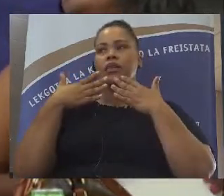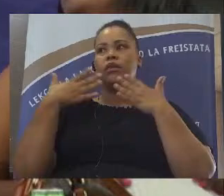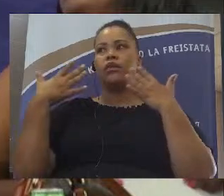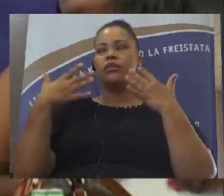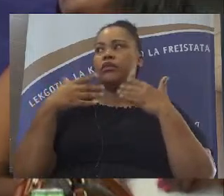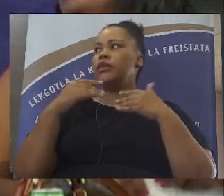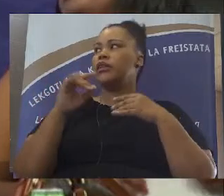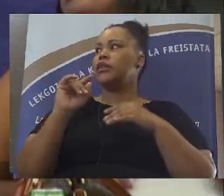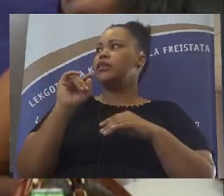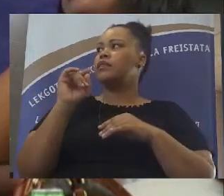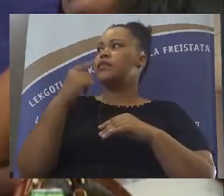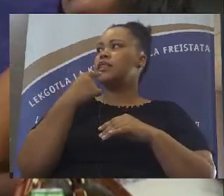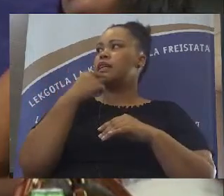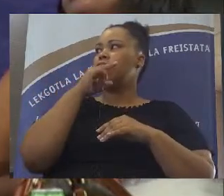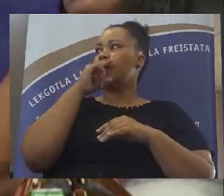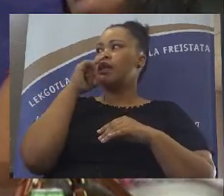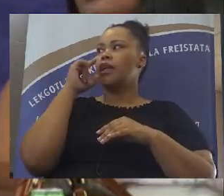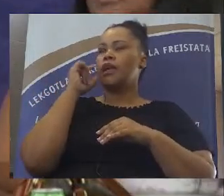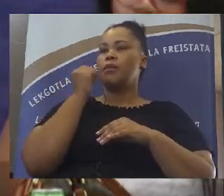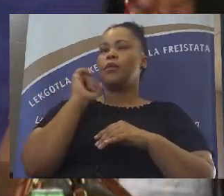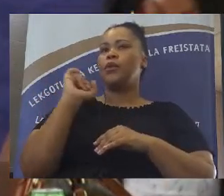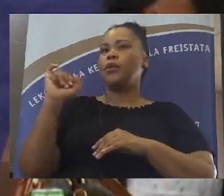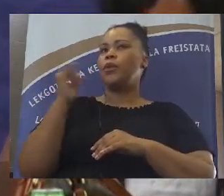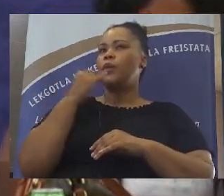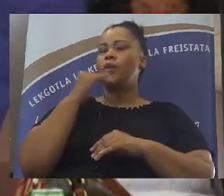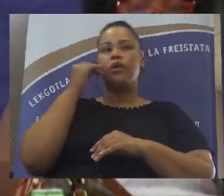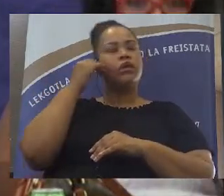But first you must introduce yourself.